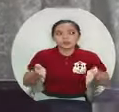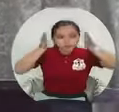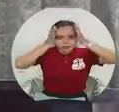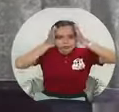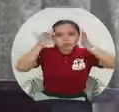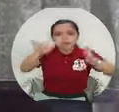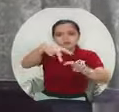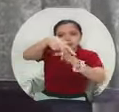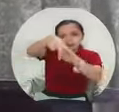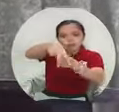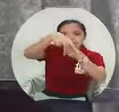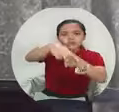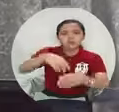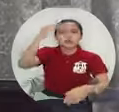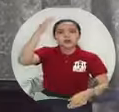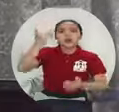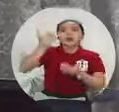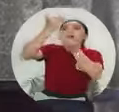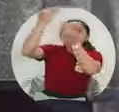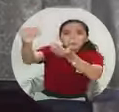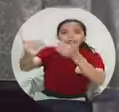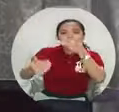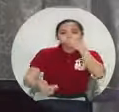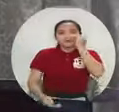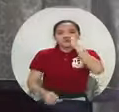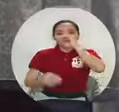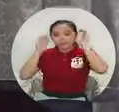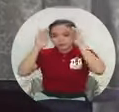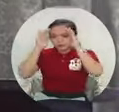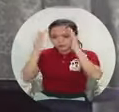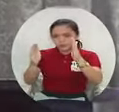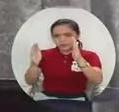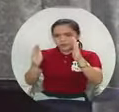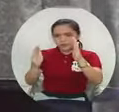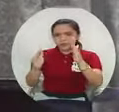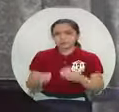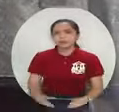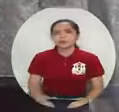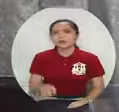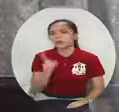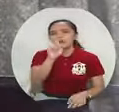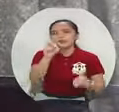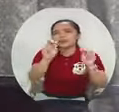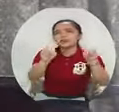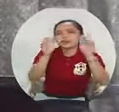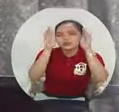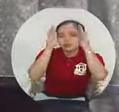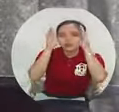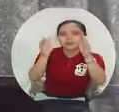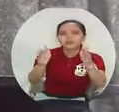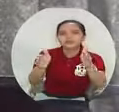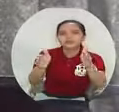ka. Mag-commit ka sa first fruit karon, more focus ka. You cannot dare and afford